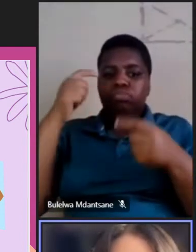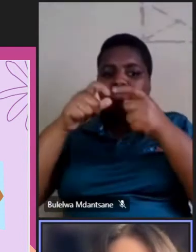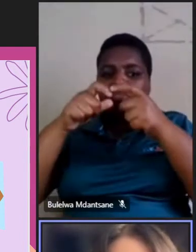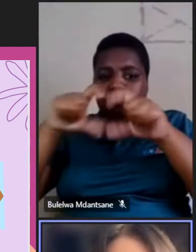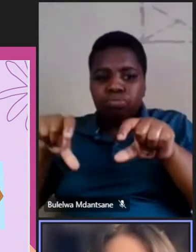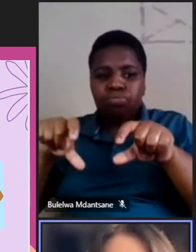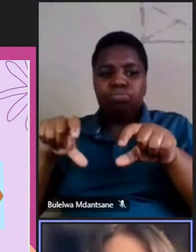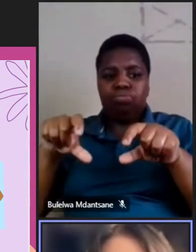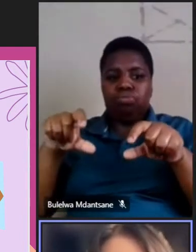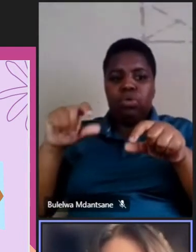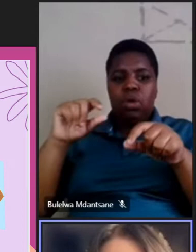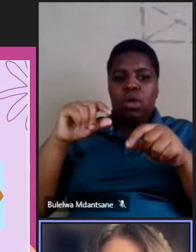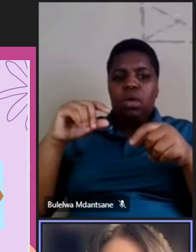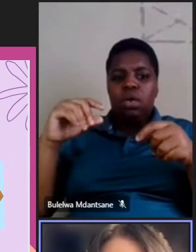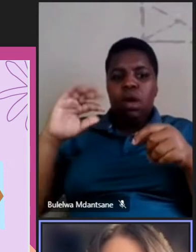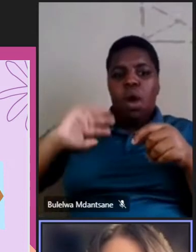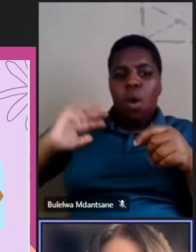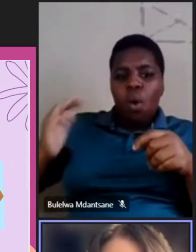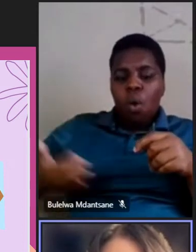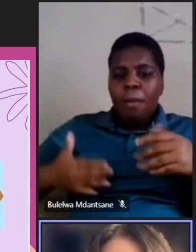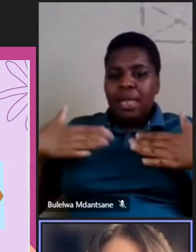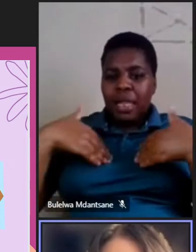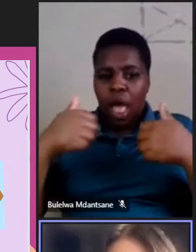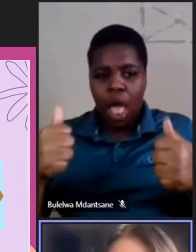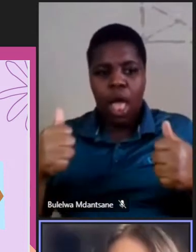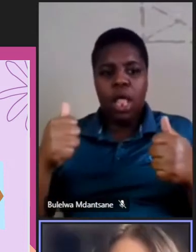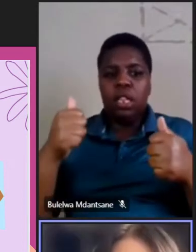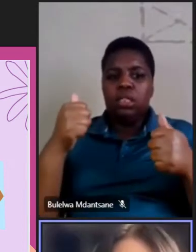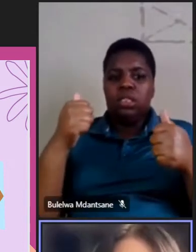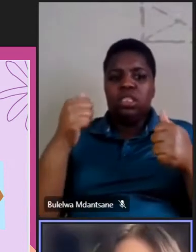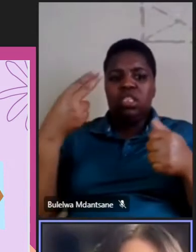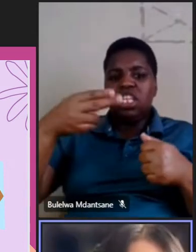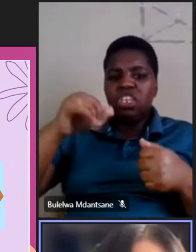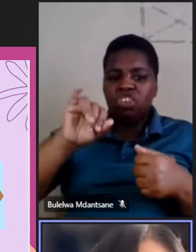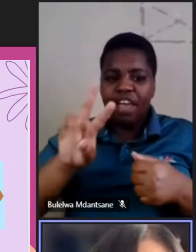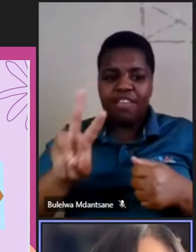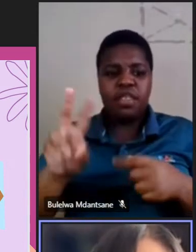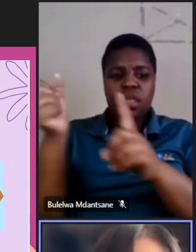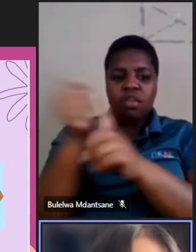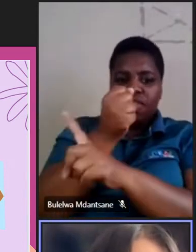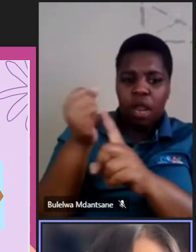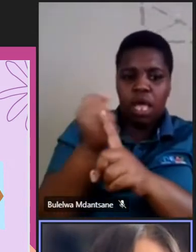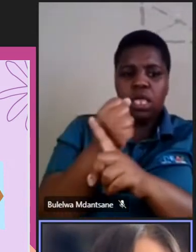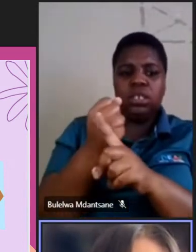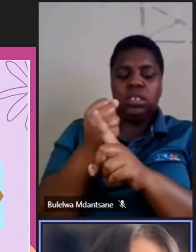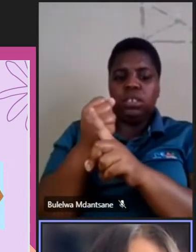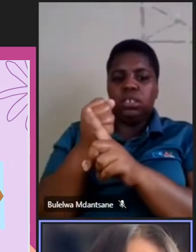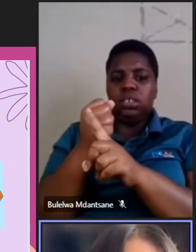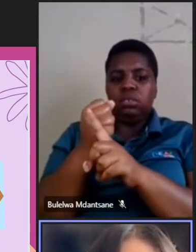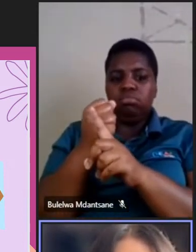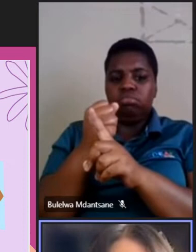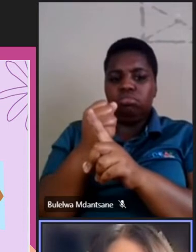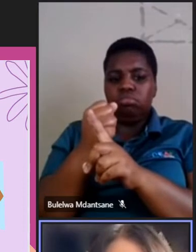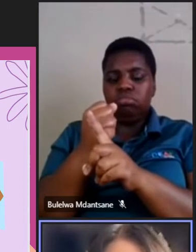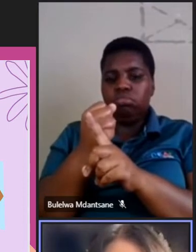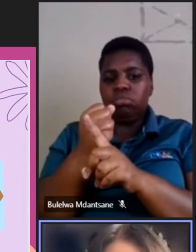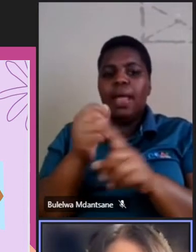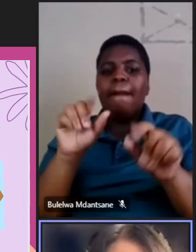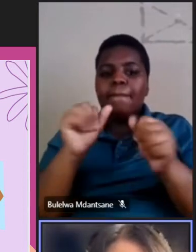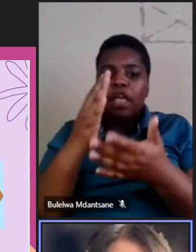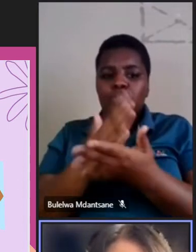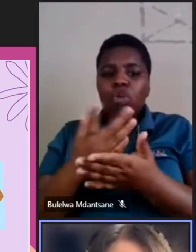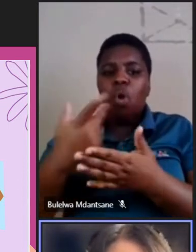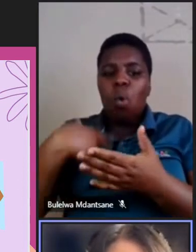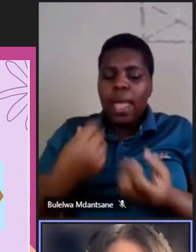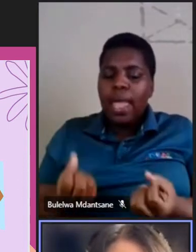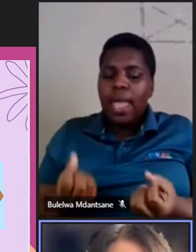newborn healthcare, sexually transmitted infections, HIV, and violence and abuse. The guide also provides information and resources